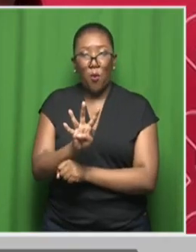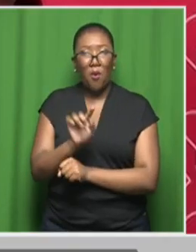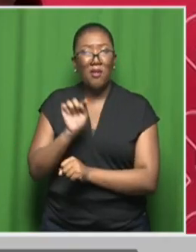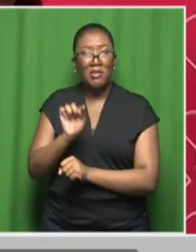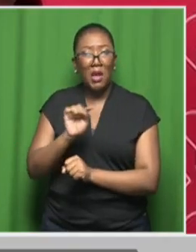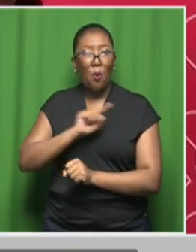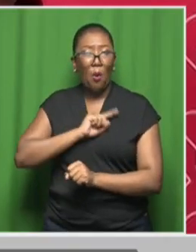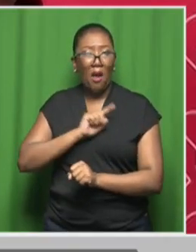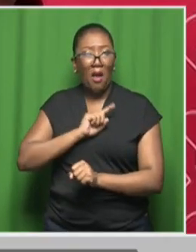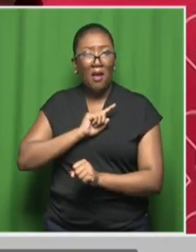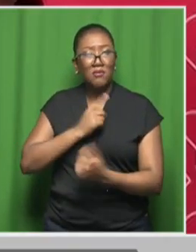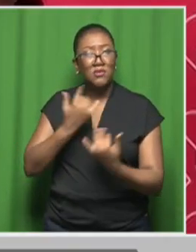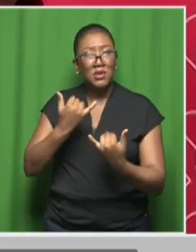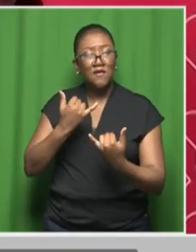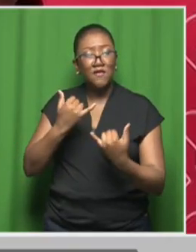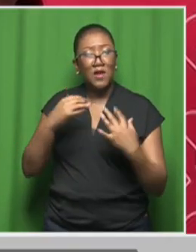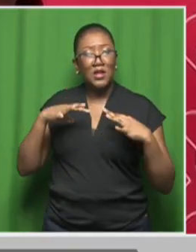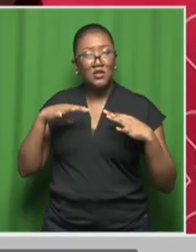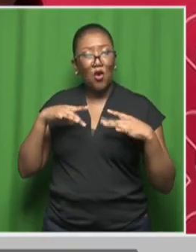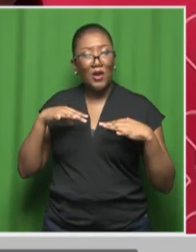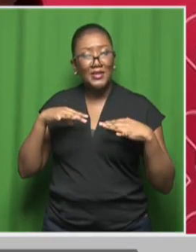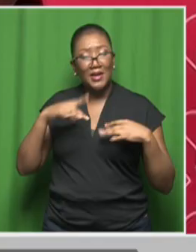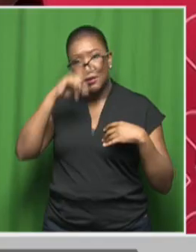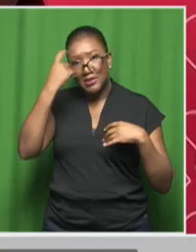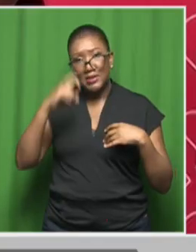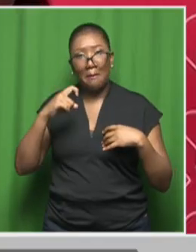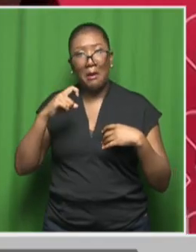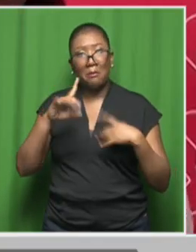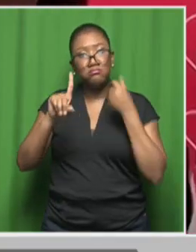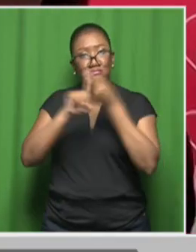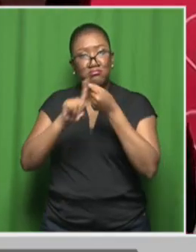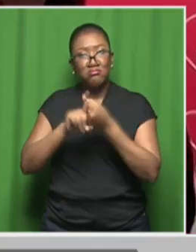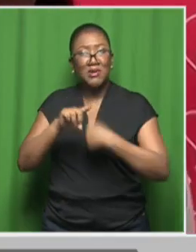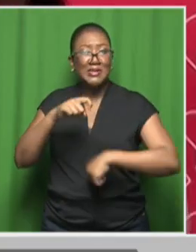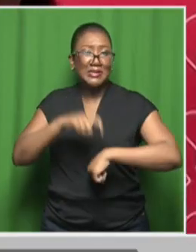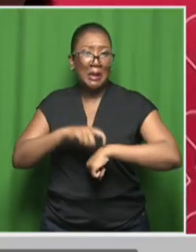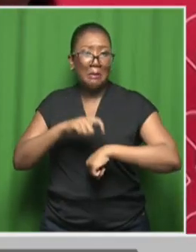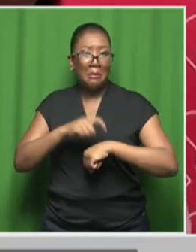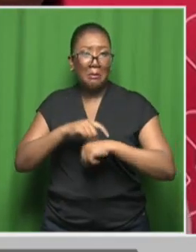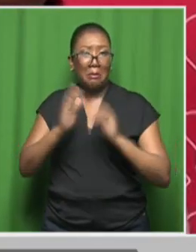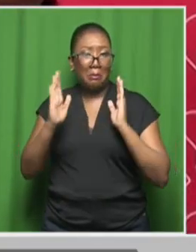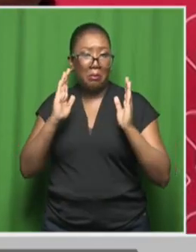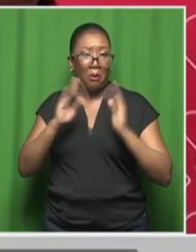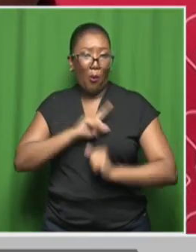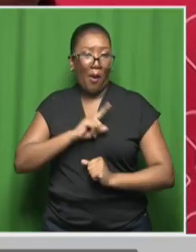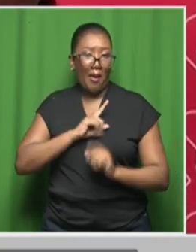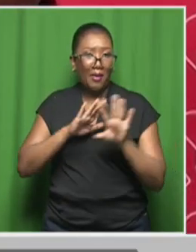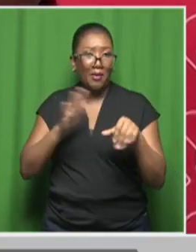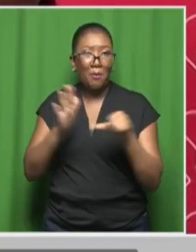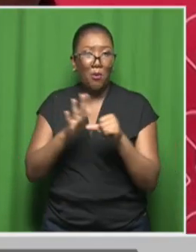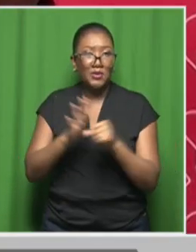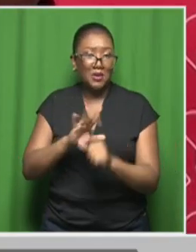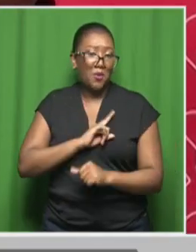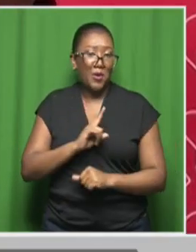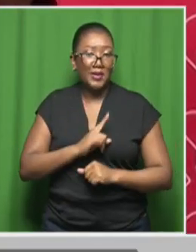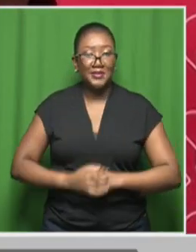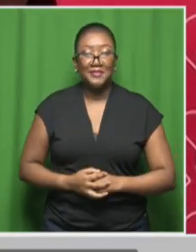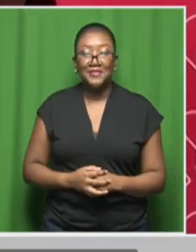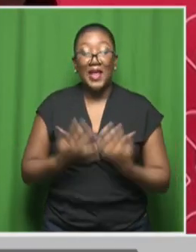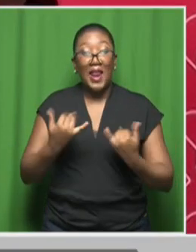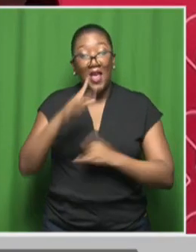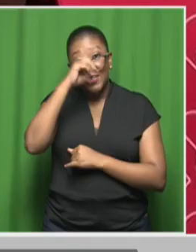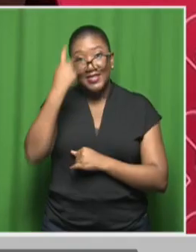festive season drive is so important. Okay, thank you very much. The summer